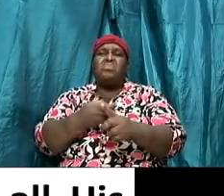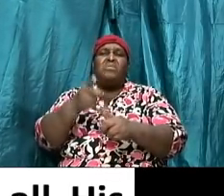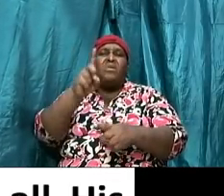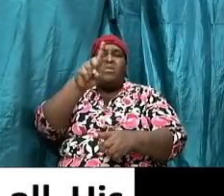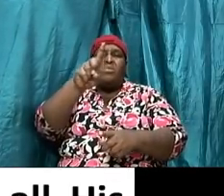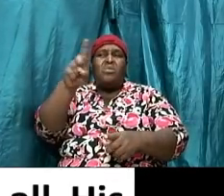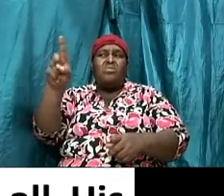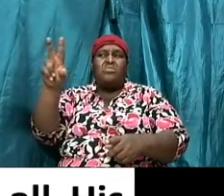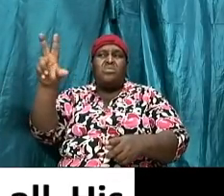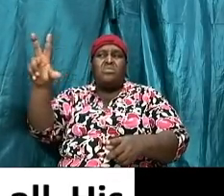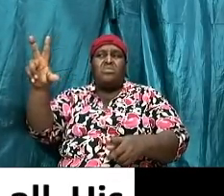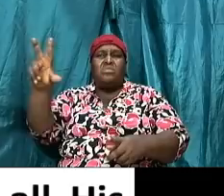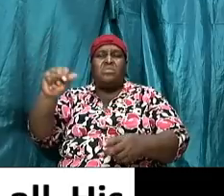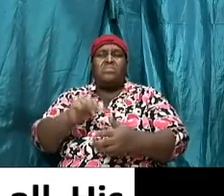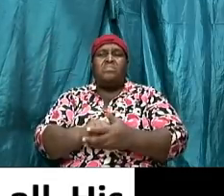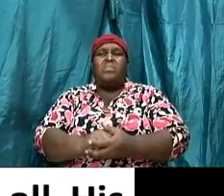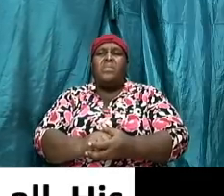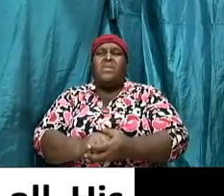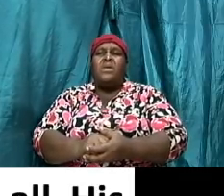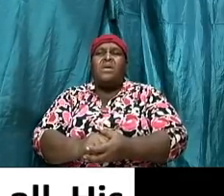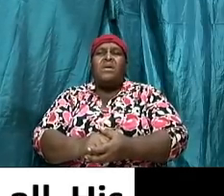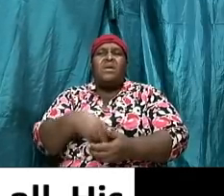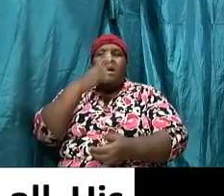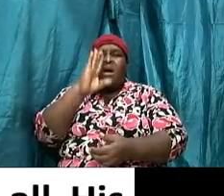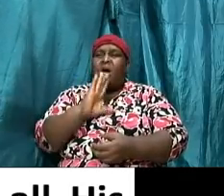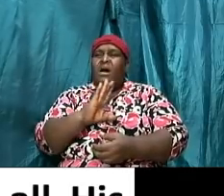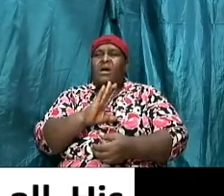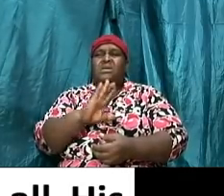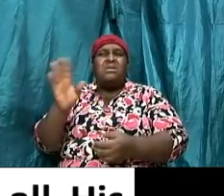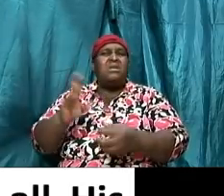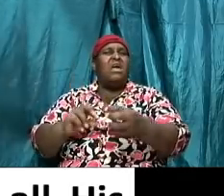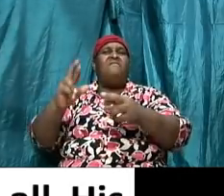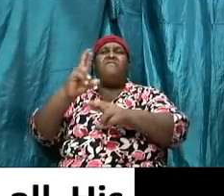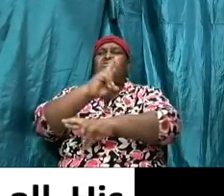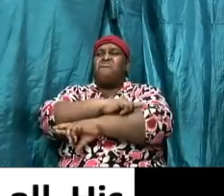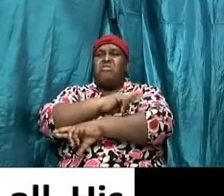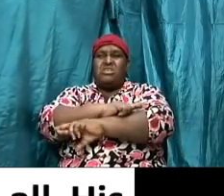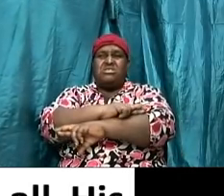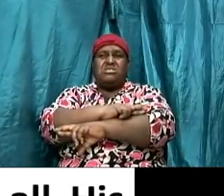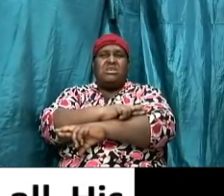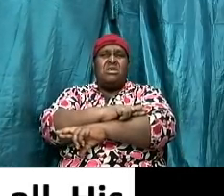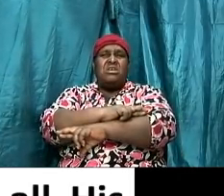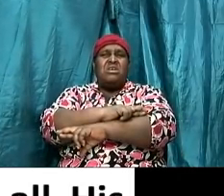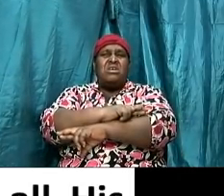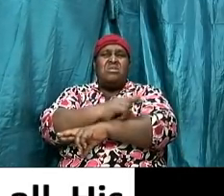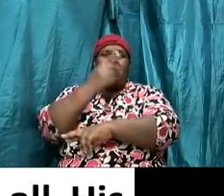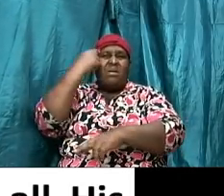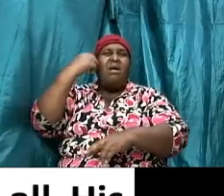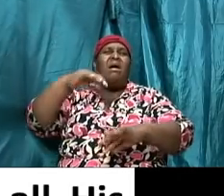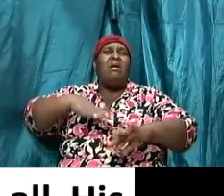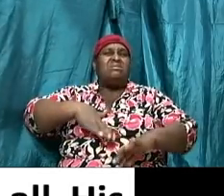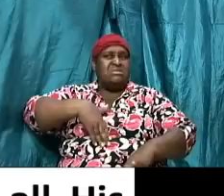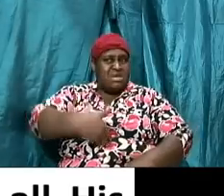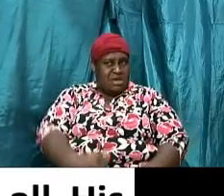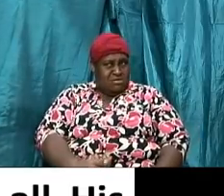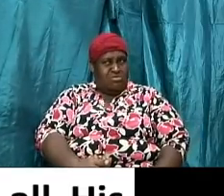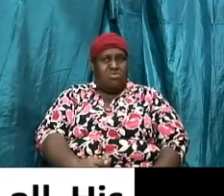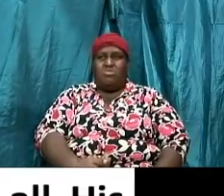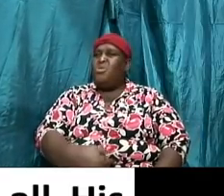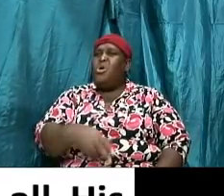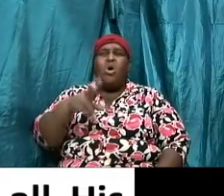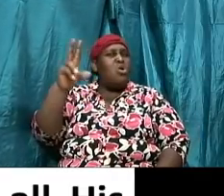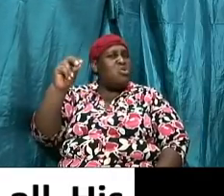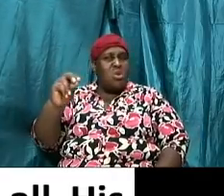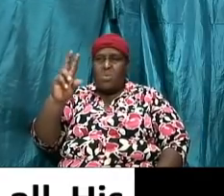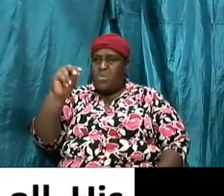make clear to you the point that God did not rest because he was tired. Amen. This is